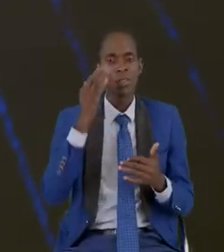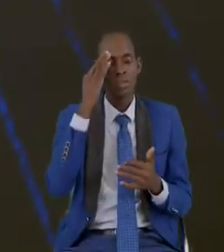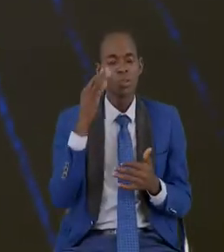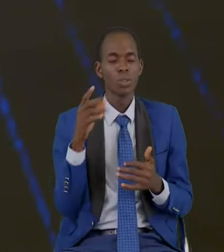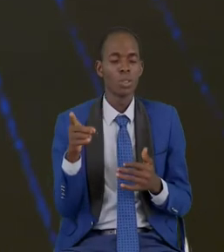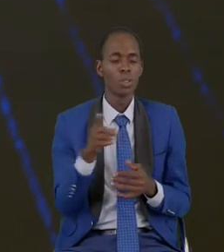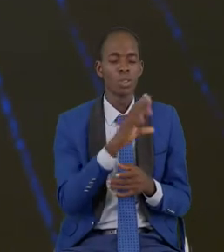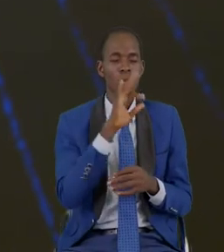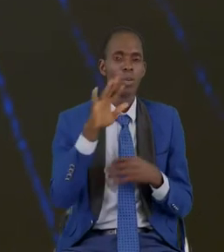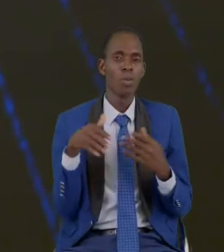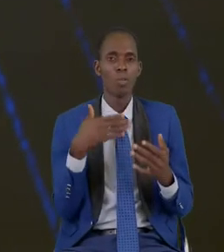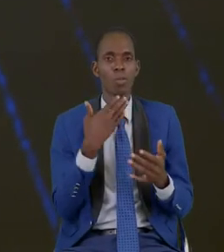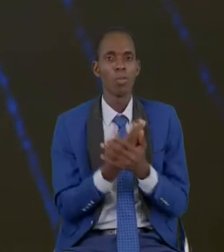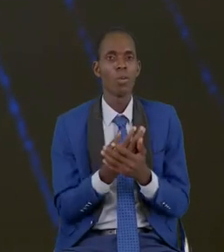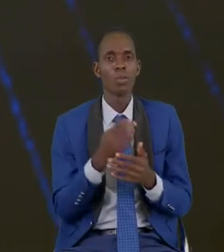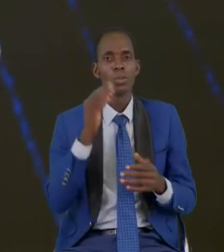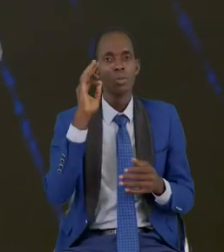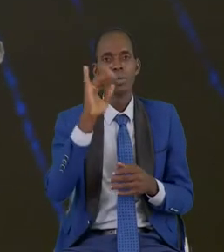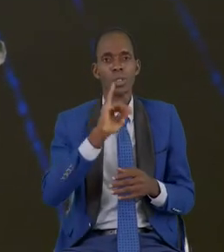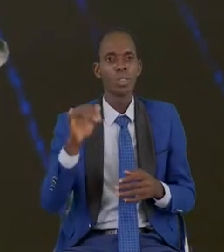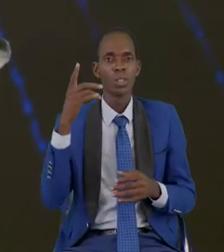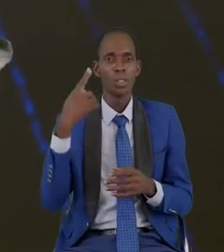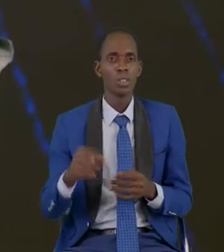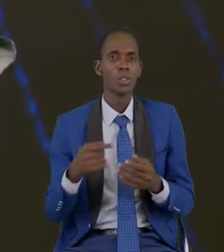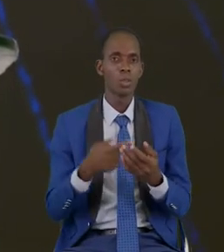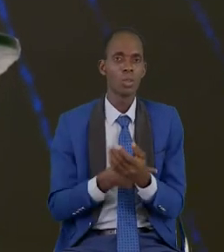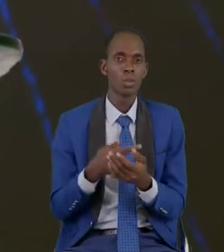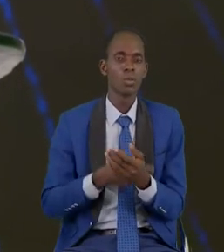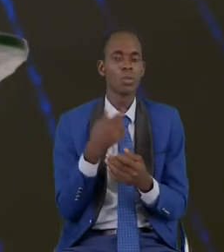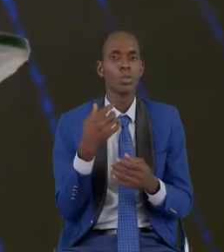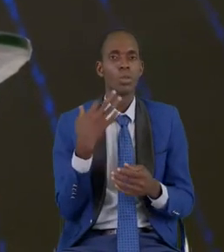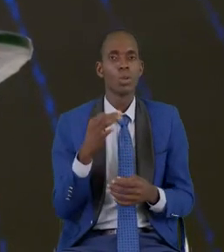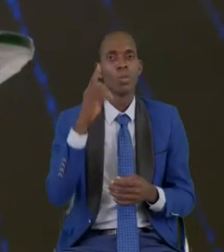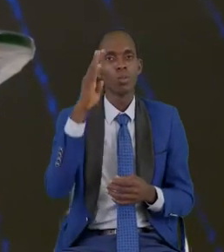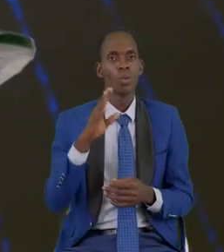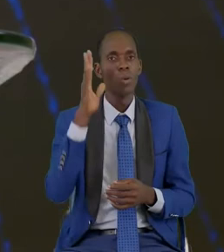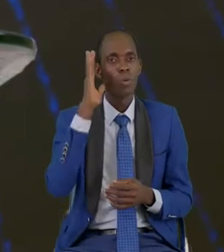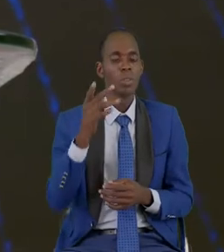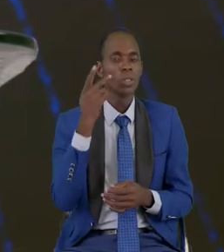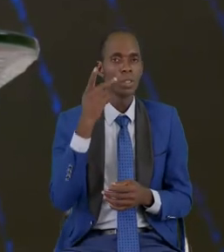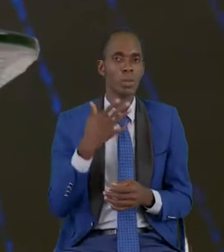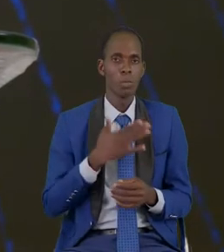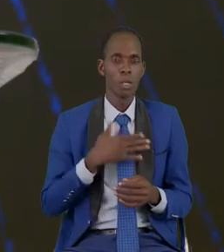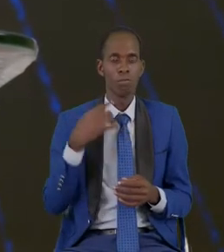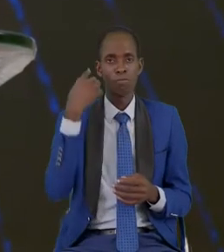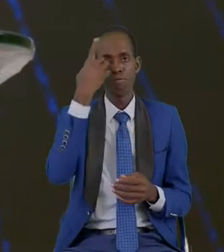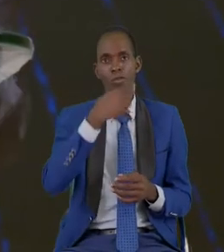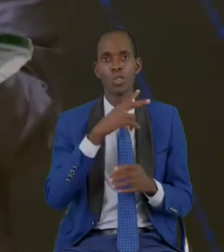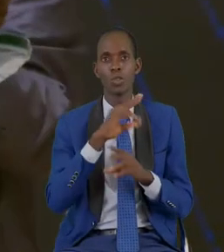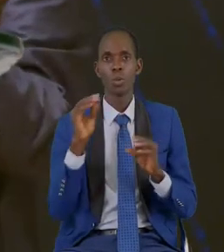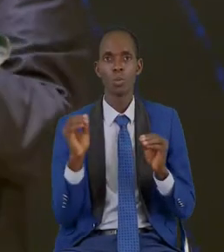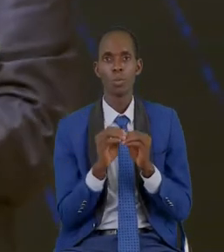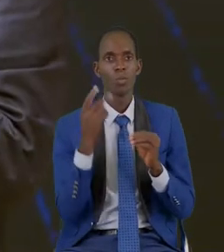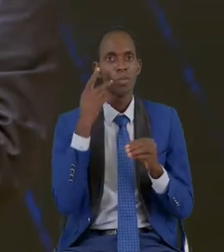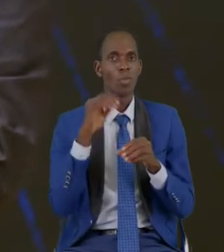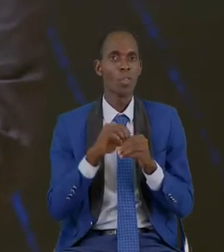have gone preaching the kingdom of God shall see my face no more. Look at verse 26.